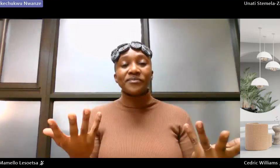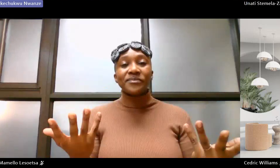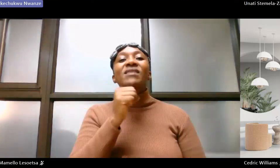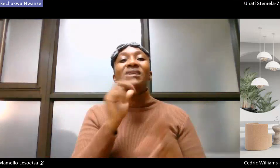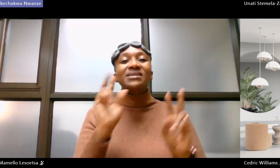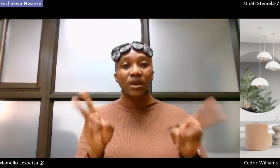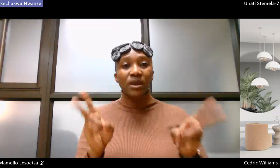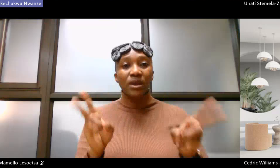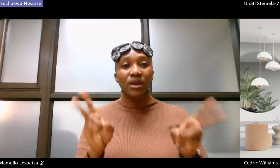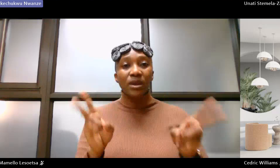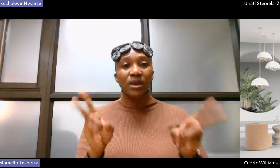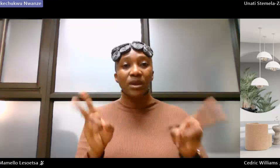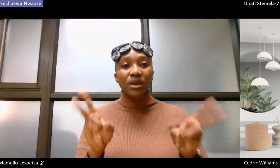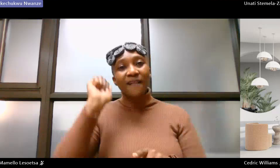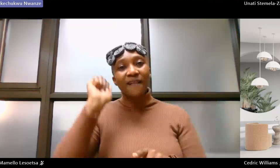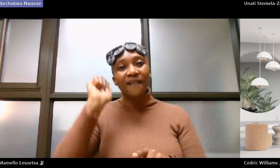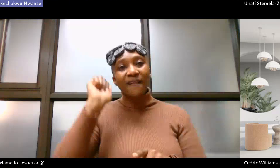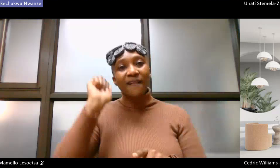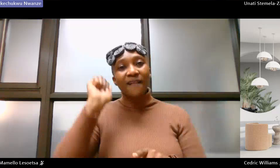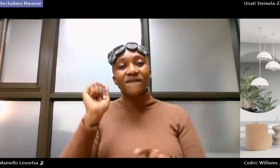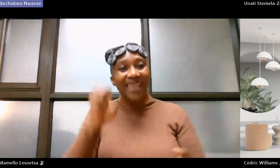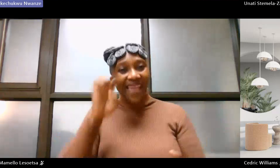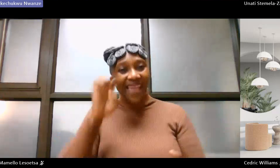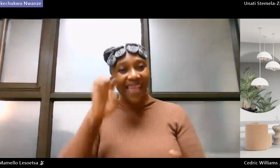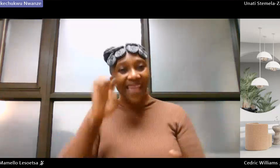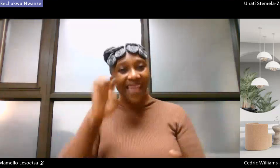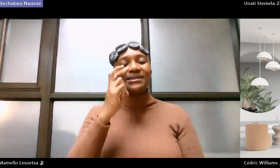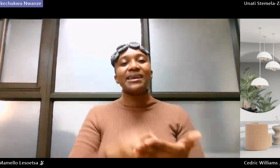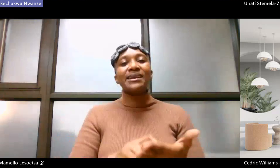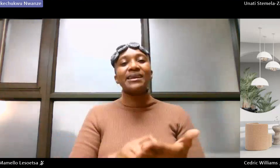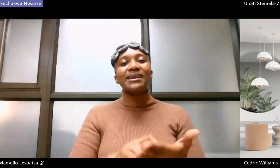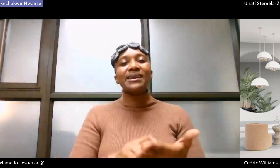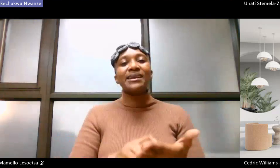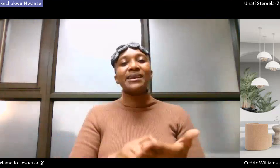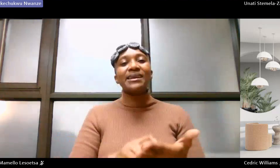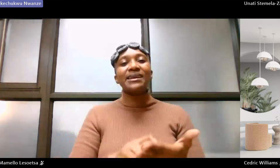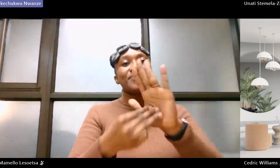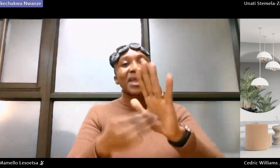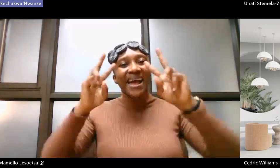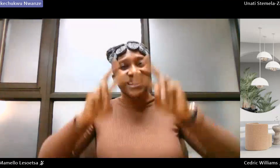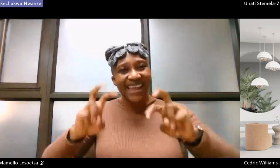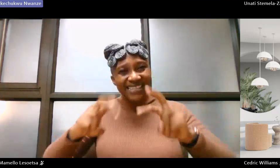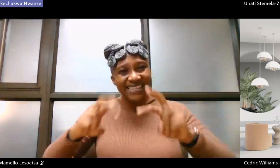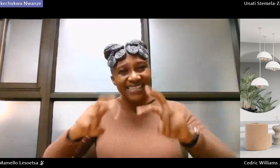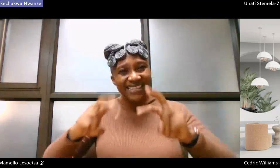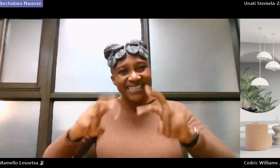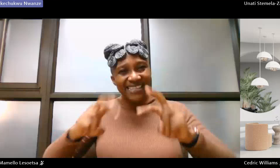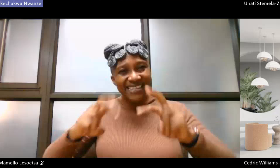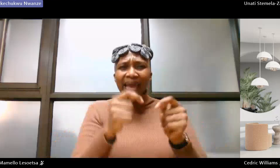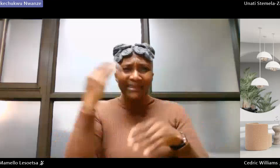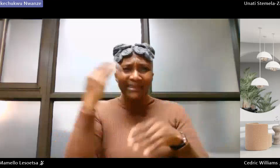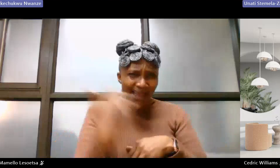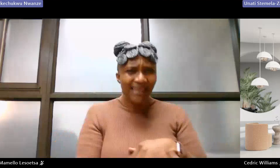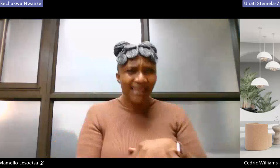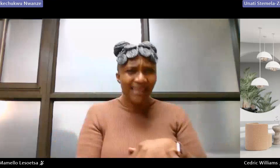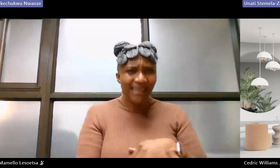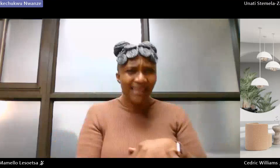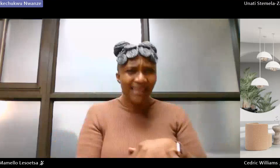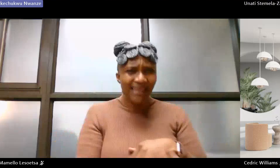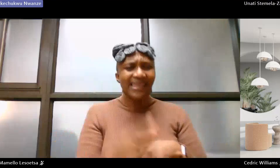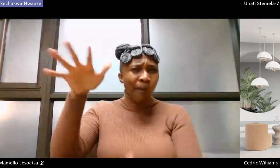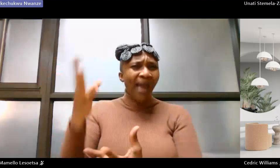evidence. And just like you said, the medical model has been researched, has been tested, so there's evidence. So if you want to now